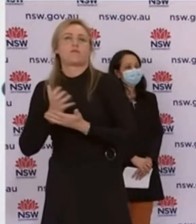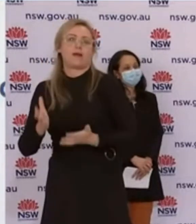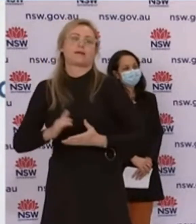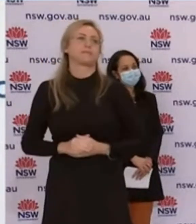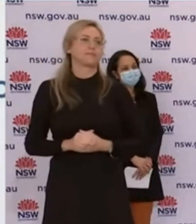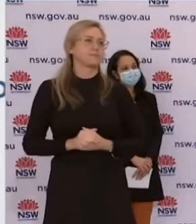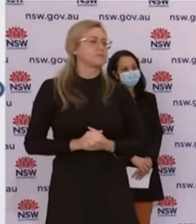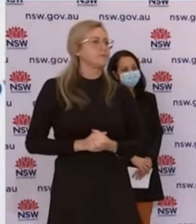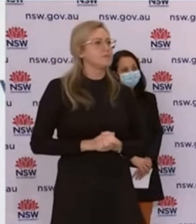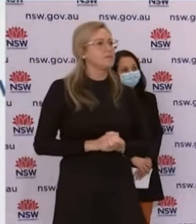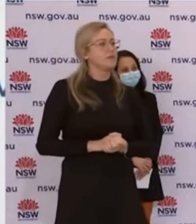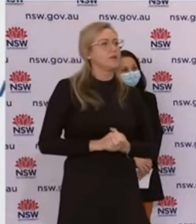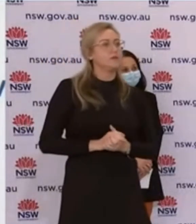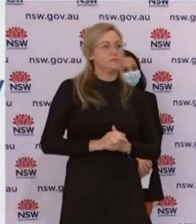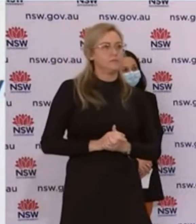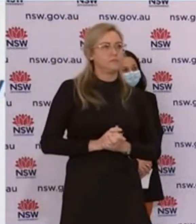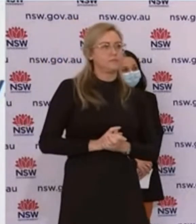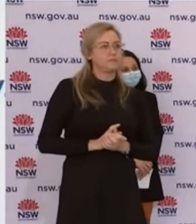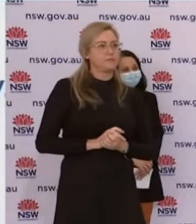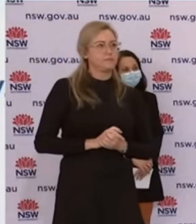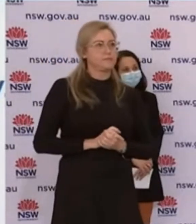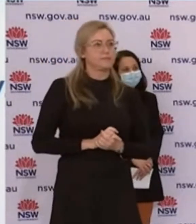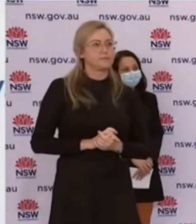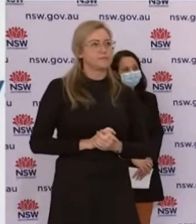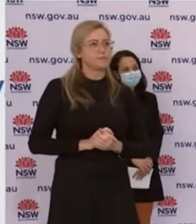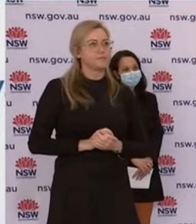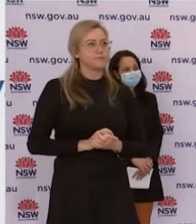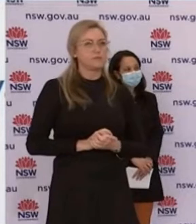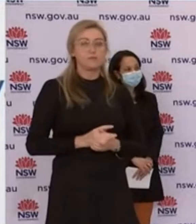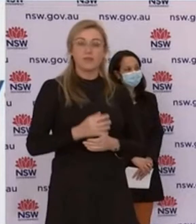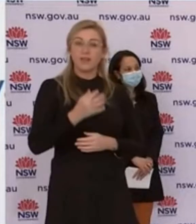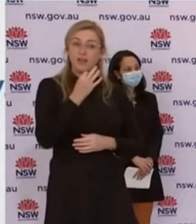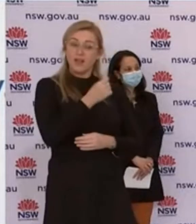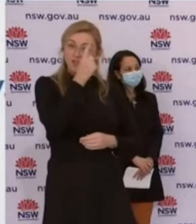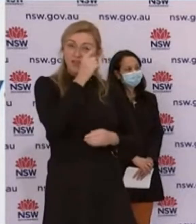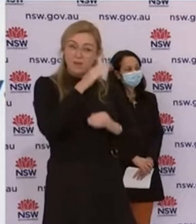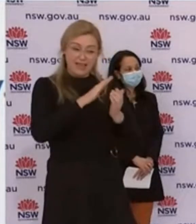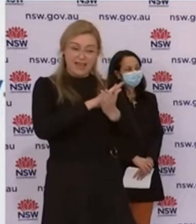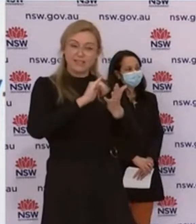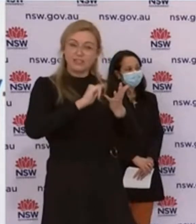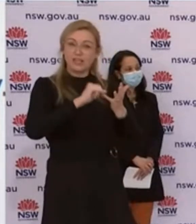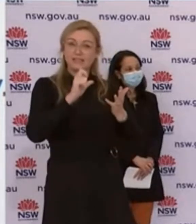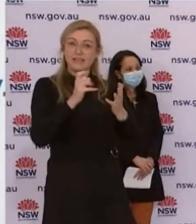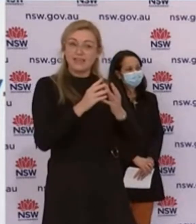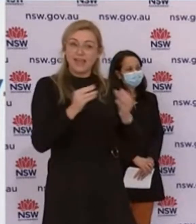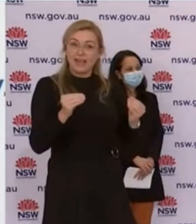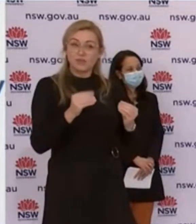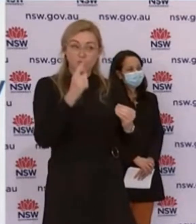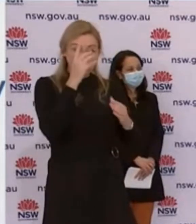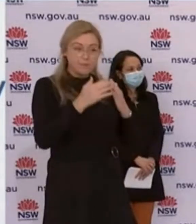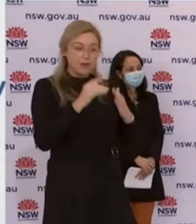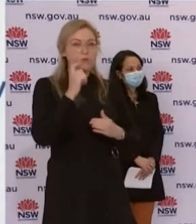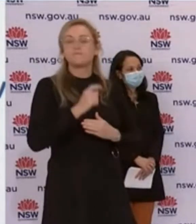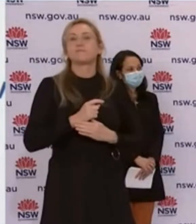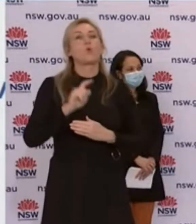the option entirely? Have you ruled out the option of cancelling HSC exams altogether? Yeah, so HSC exams will be going ahead. They will